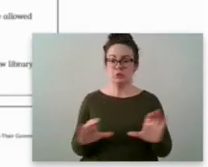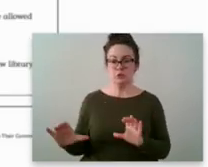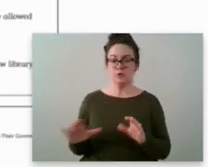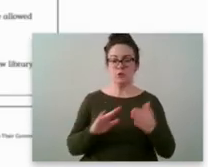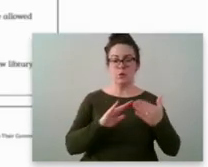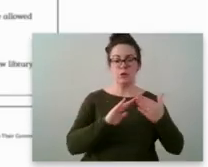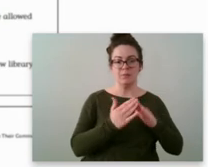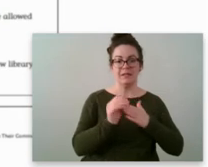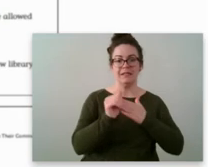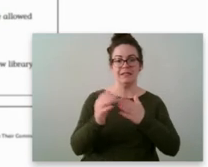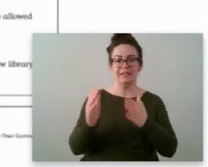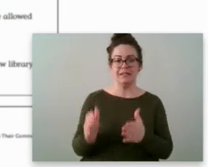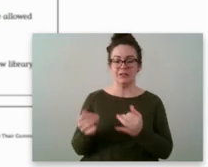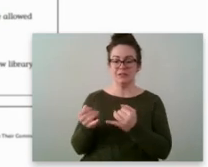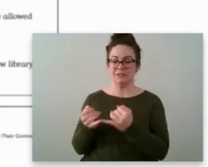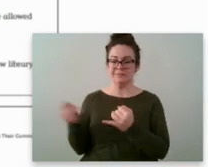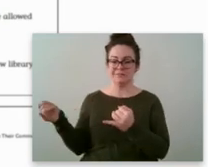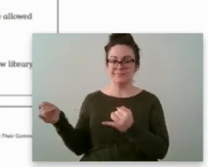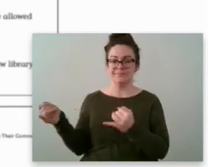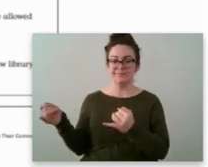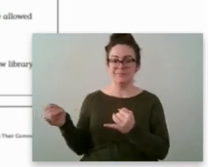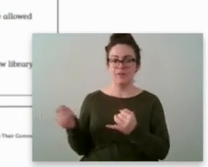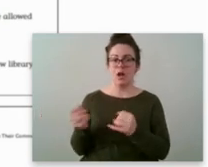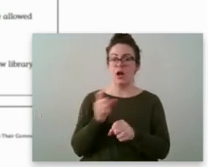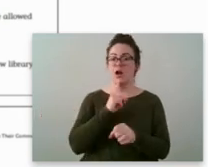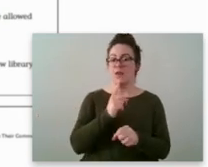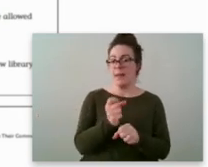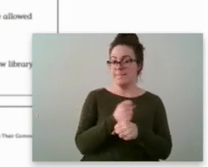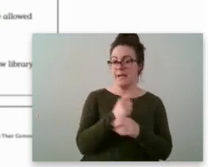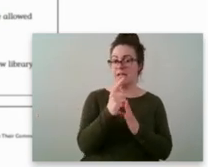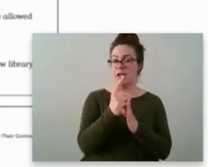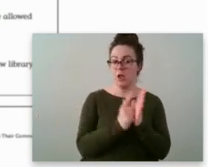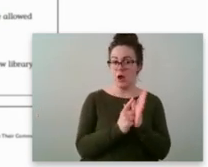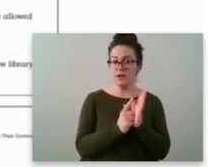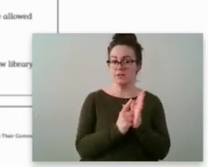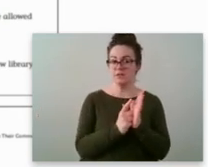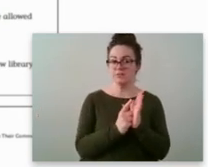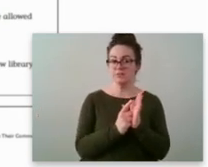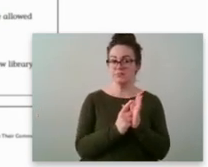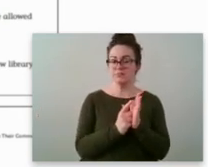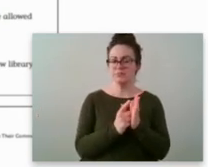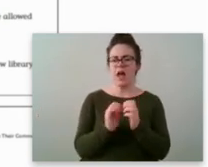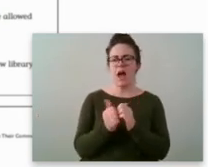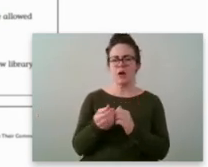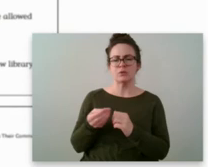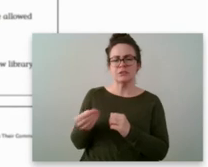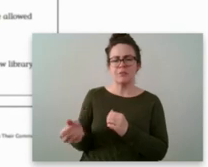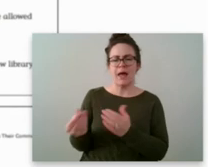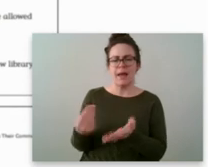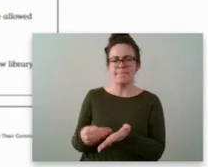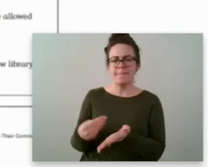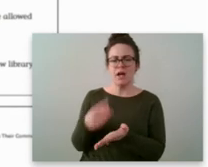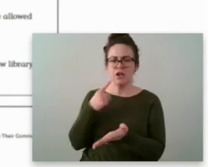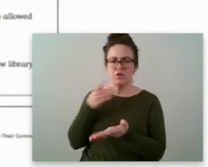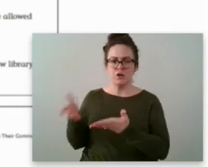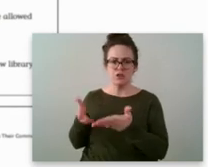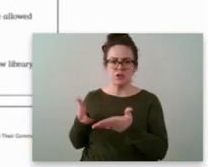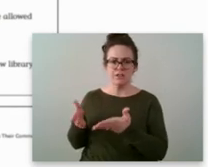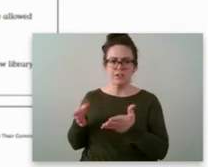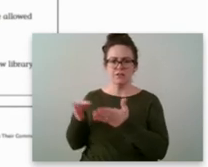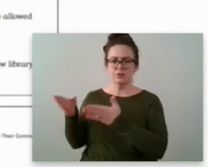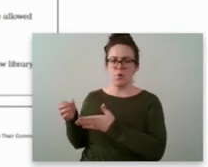three decisions? Are community leaders trying to make laws? Are they trying to figure out how to spend their money? Or are they figuring